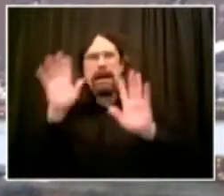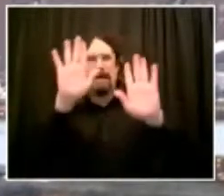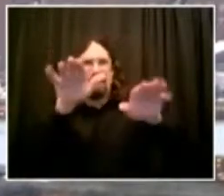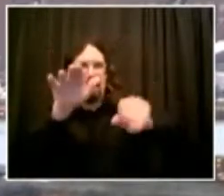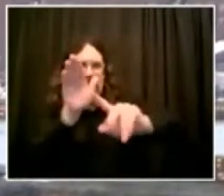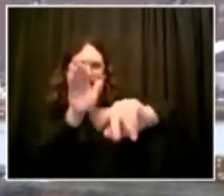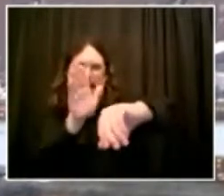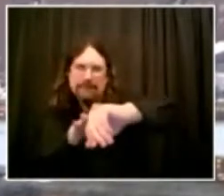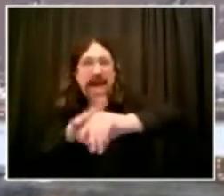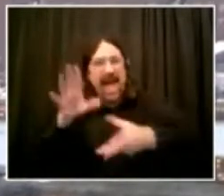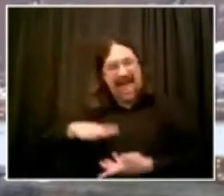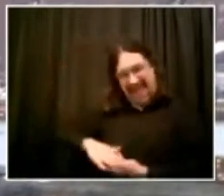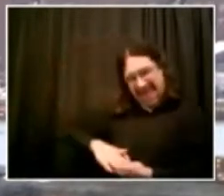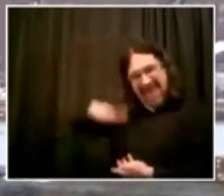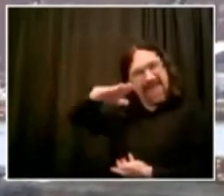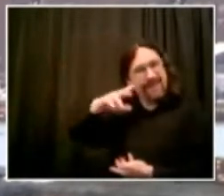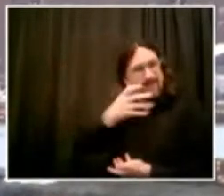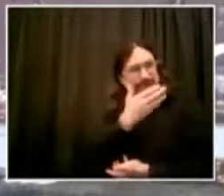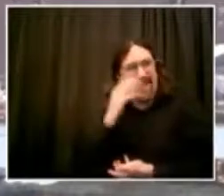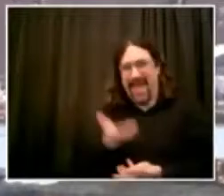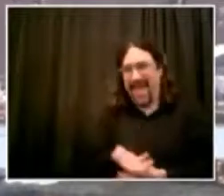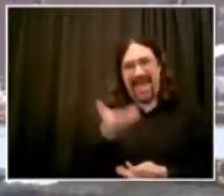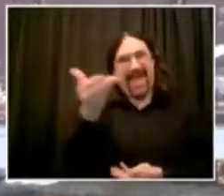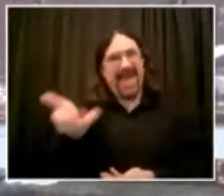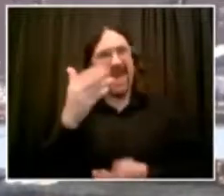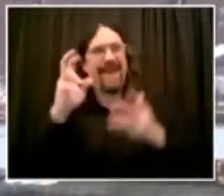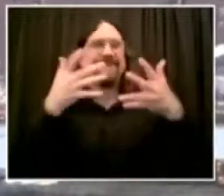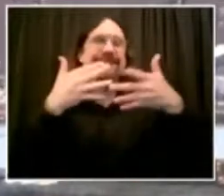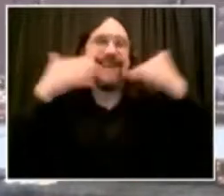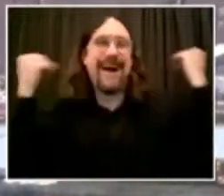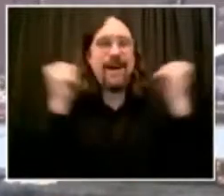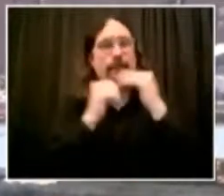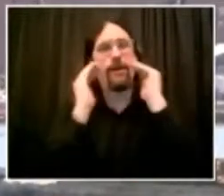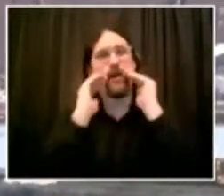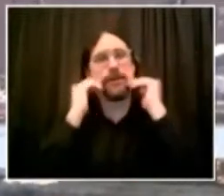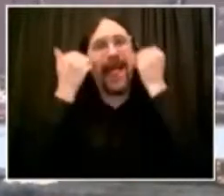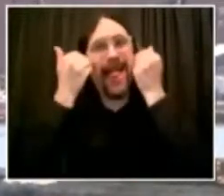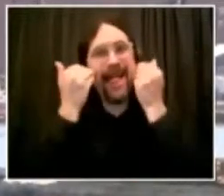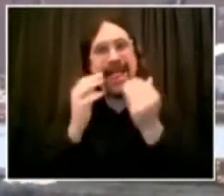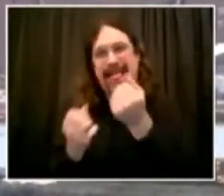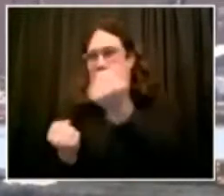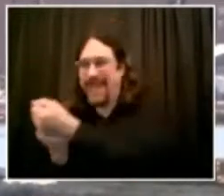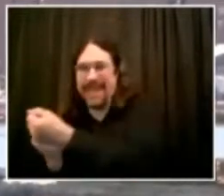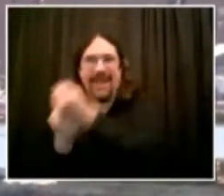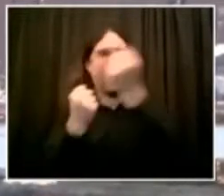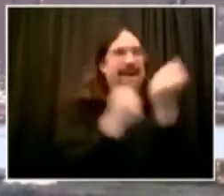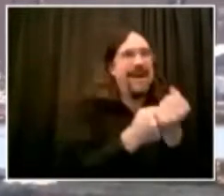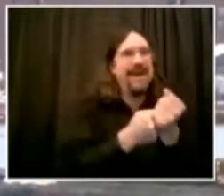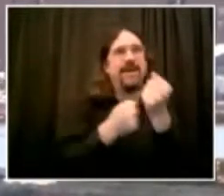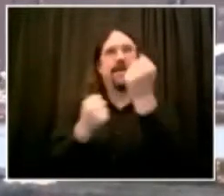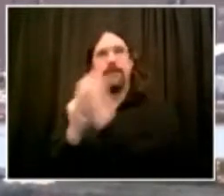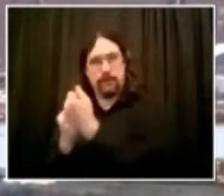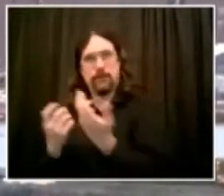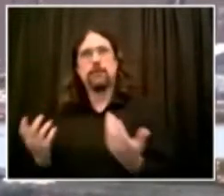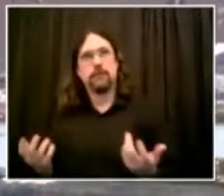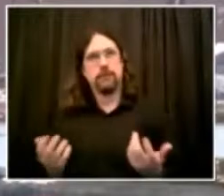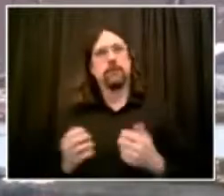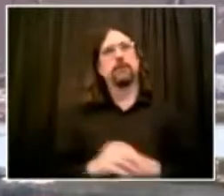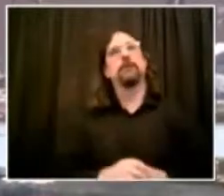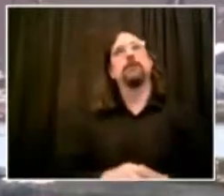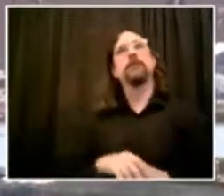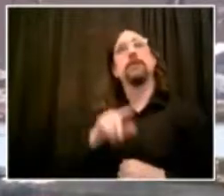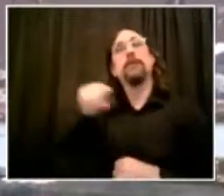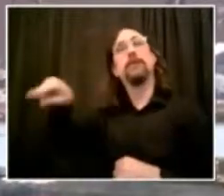can imagine, because school is not in session. We need to send out people who can do this work. We're going to use all the civilians we can as well,